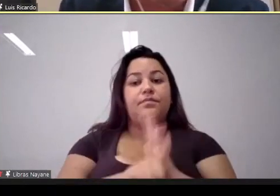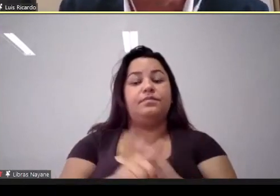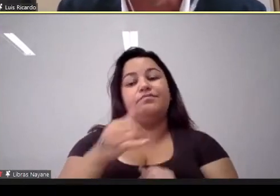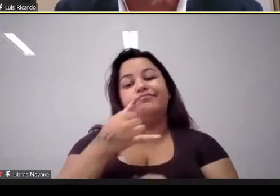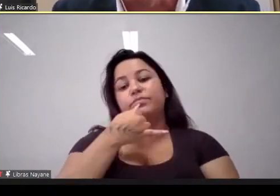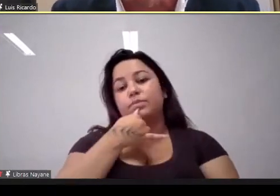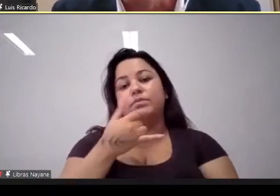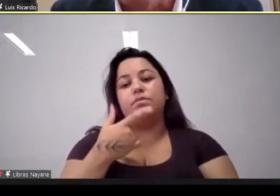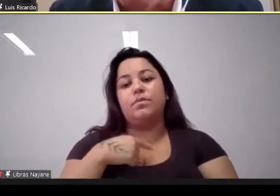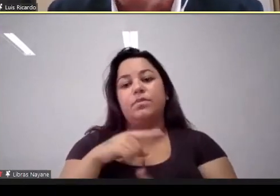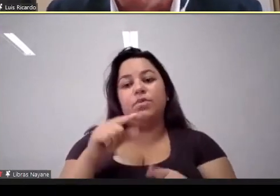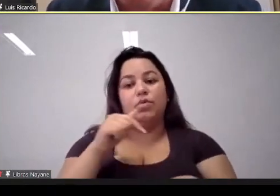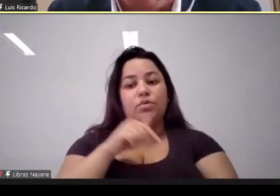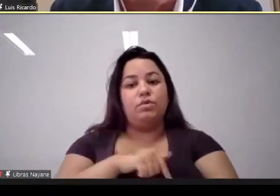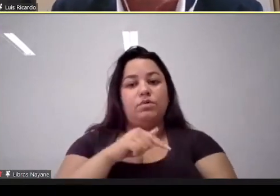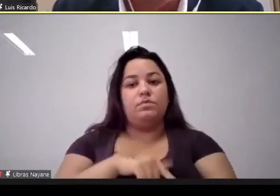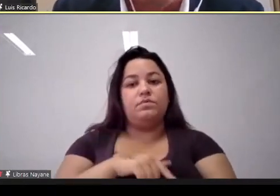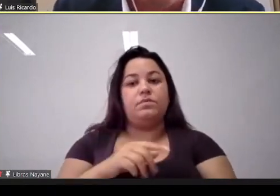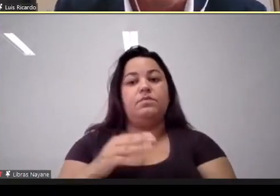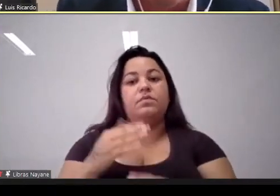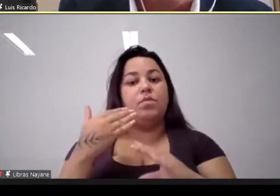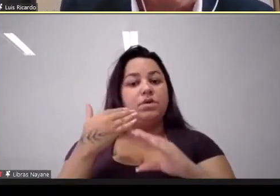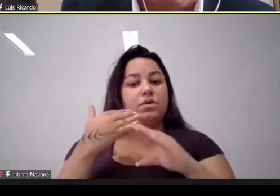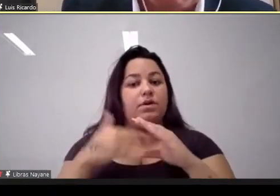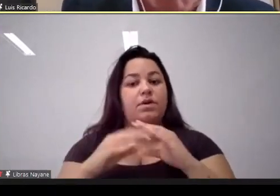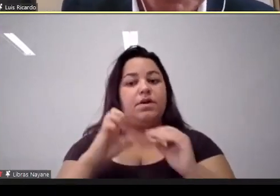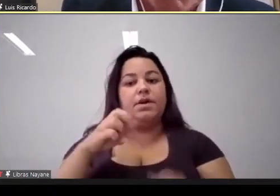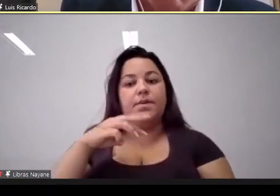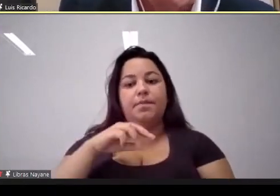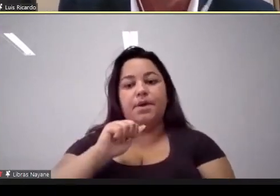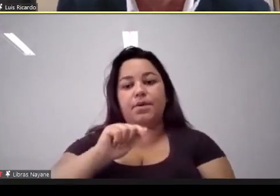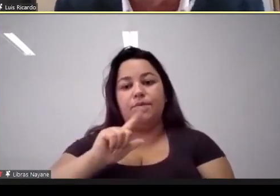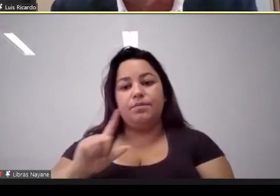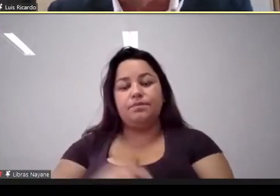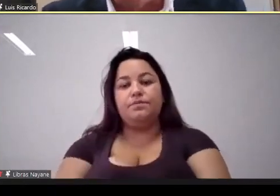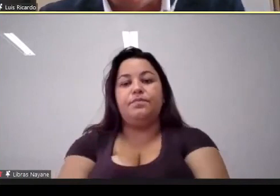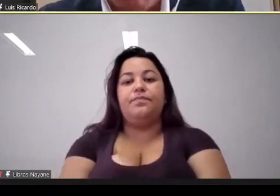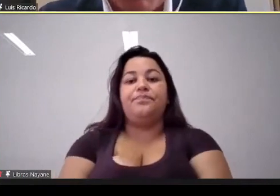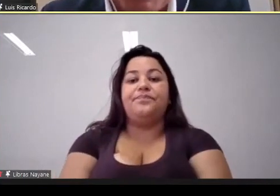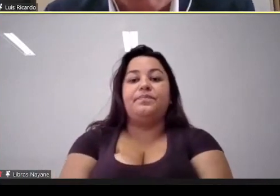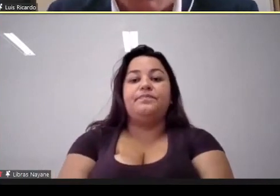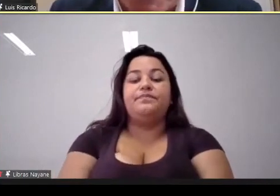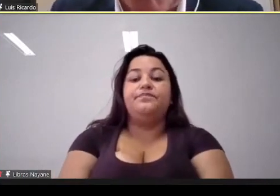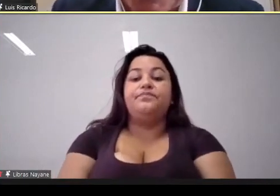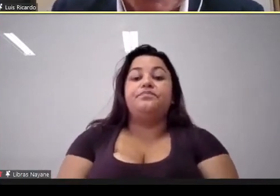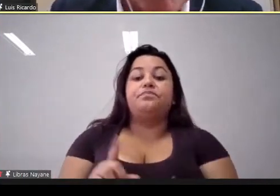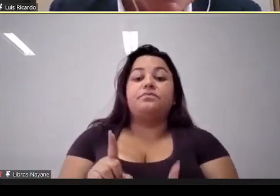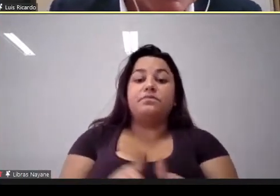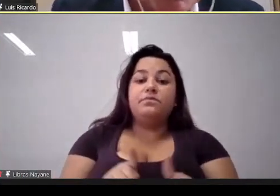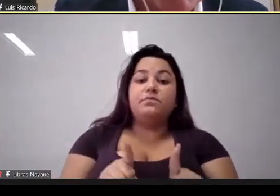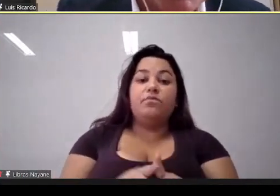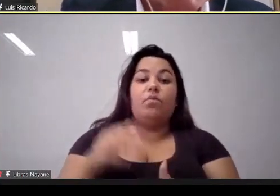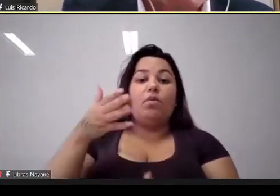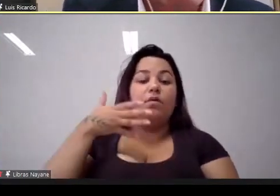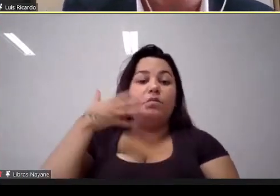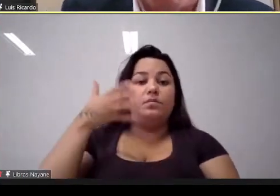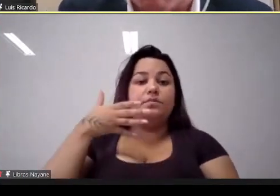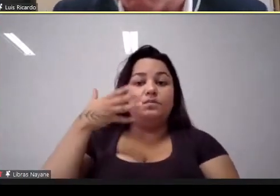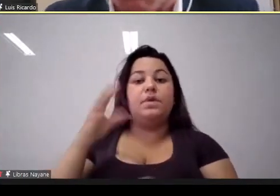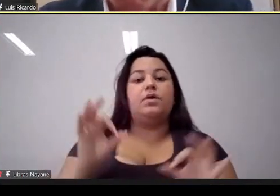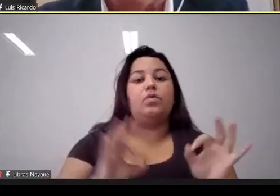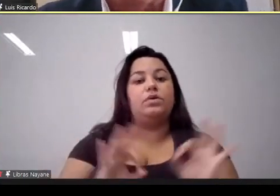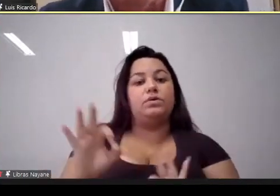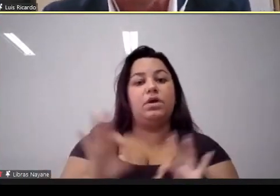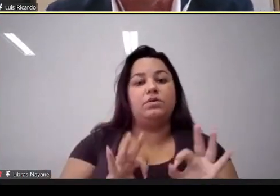the questions, once again, that we were not able to answer will be followed up by email. So I would like to pass